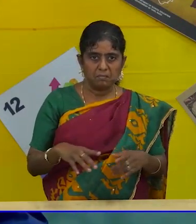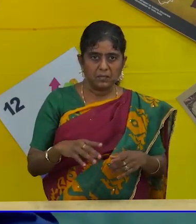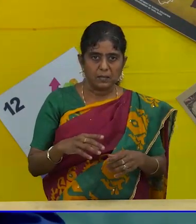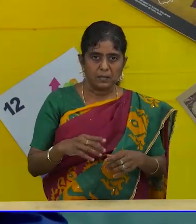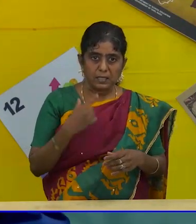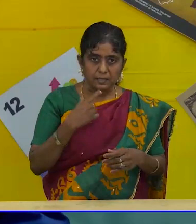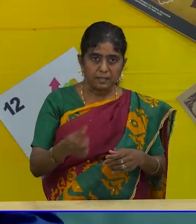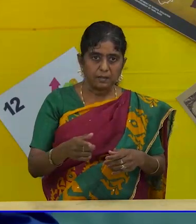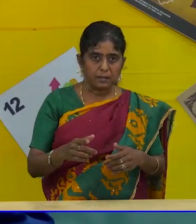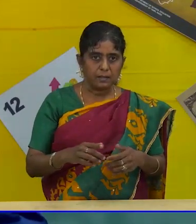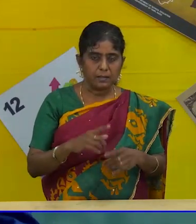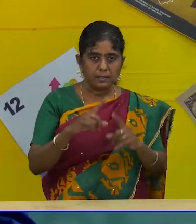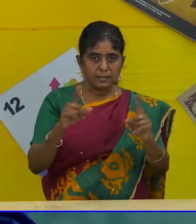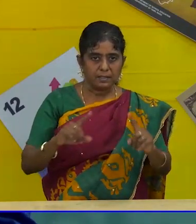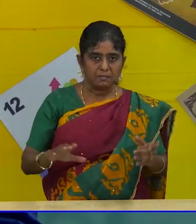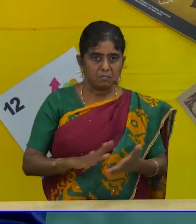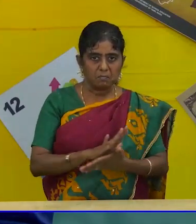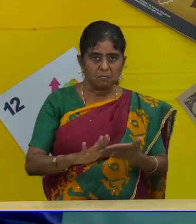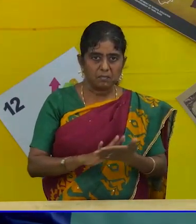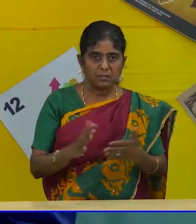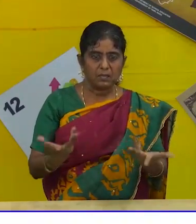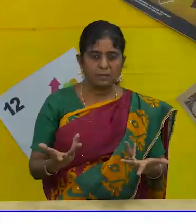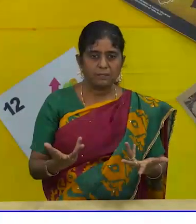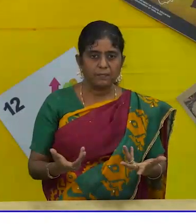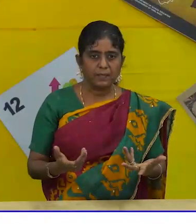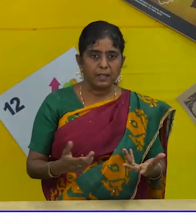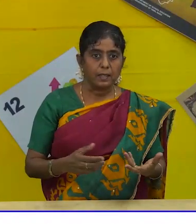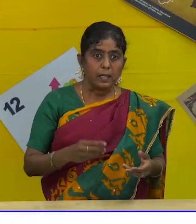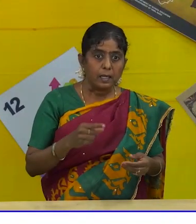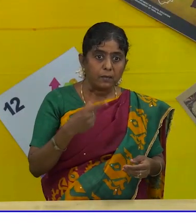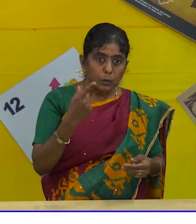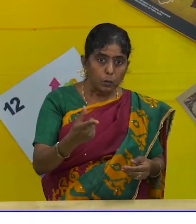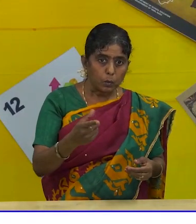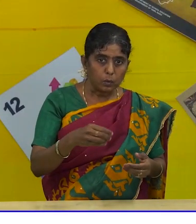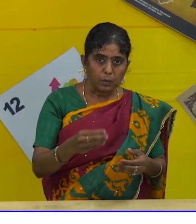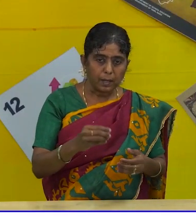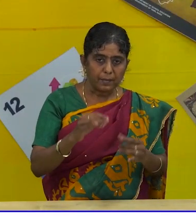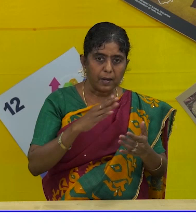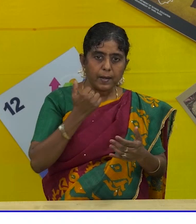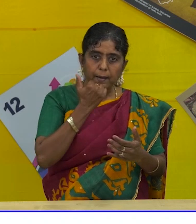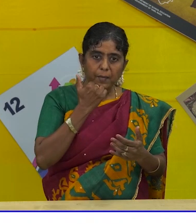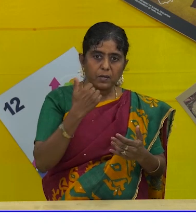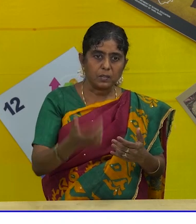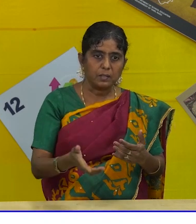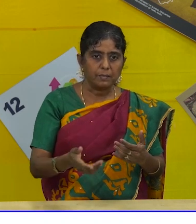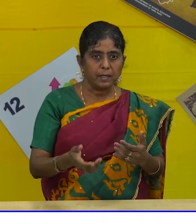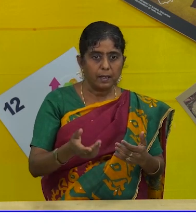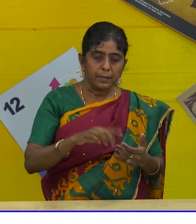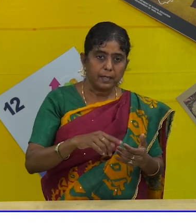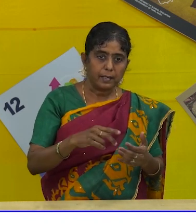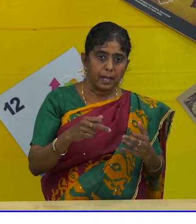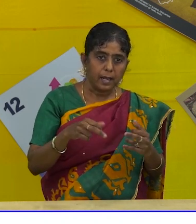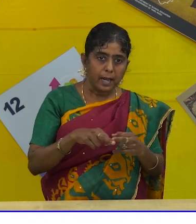the system has no solution. If you do not obtain such a false solution, but